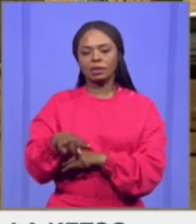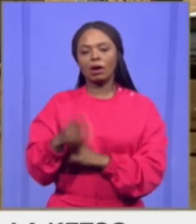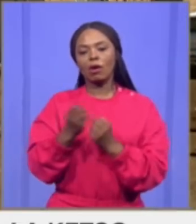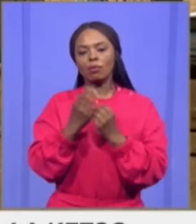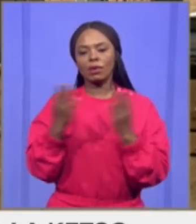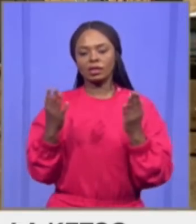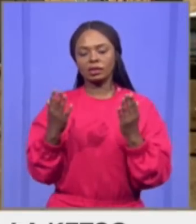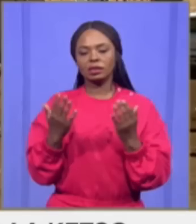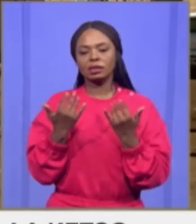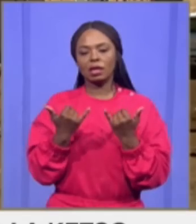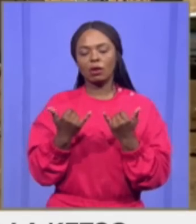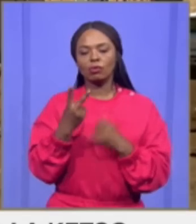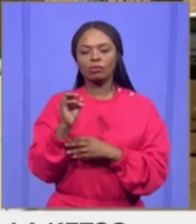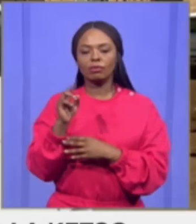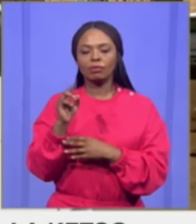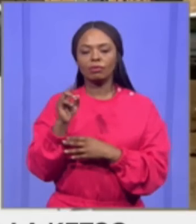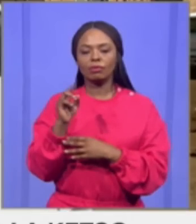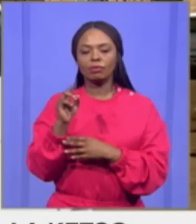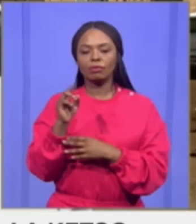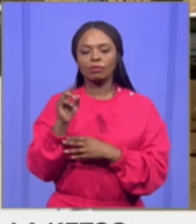20. Thabiso Khadebe,